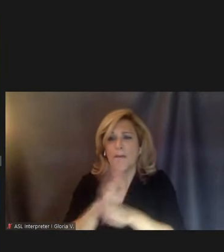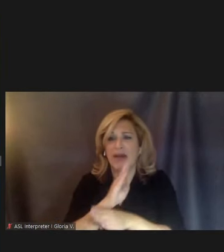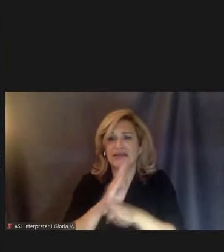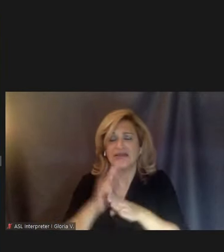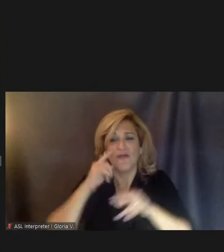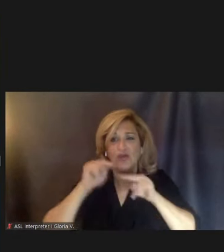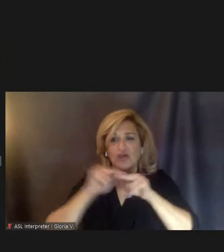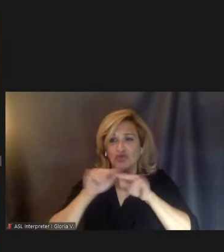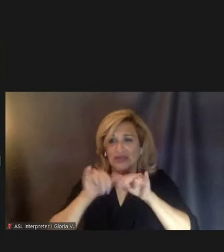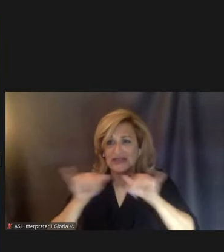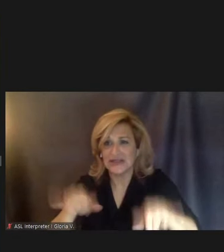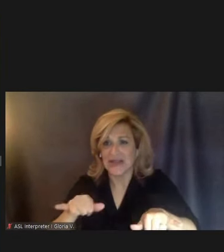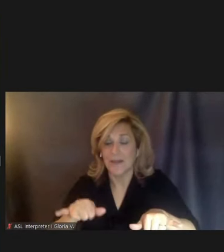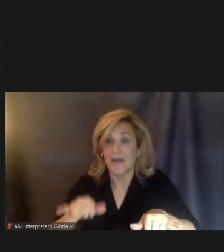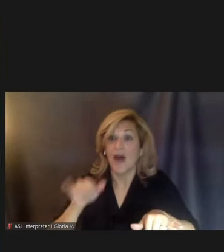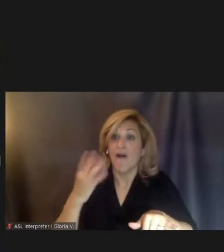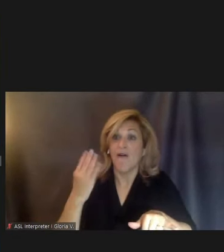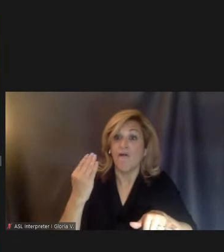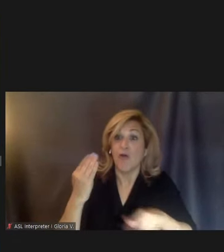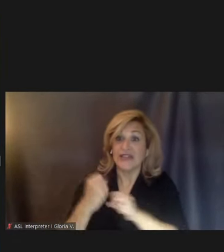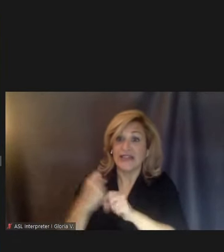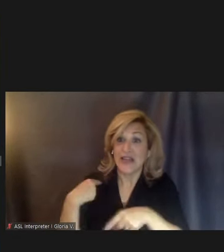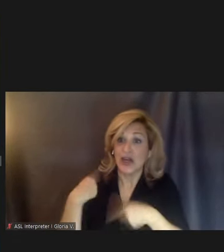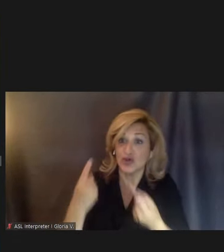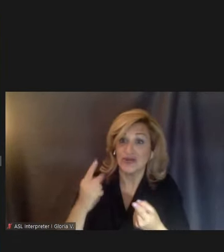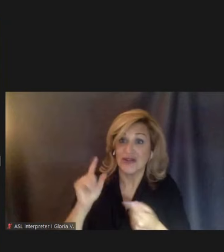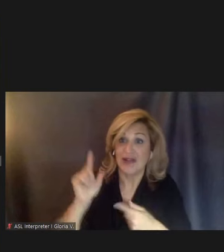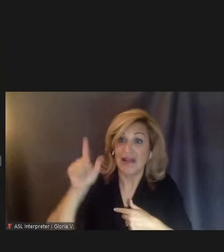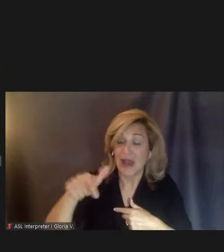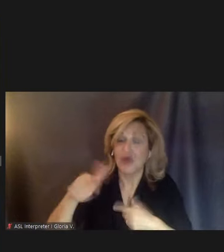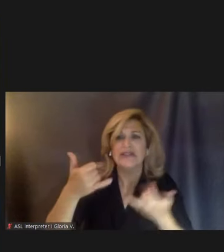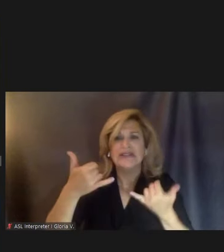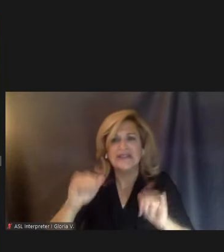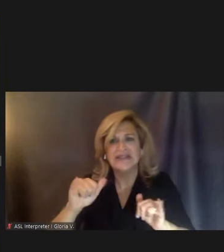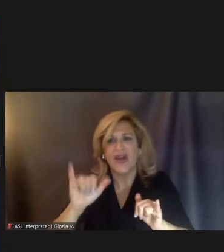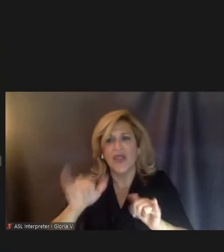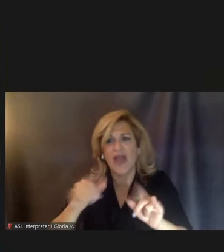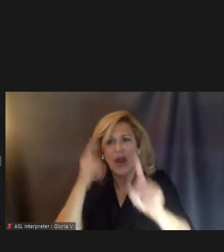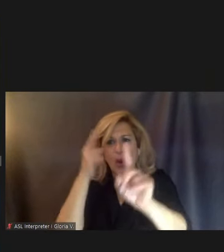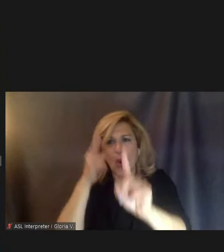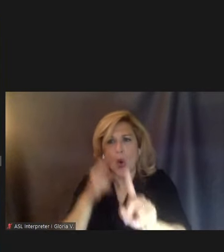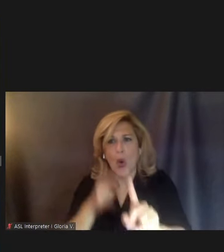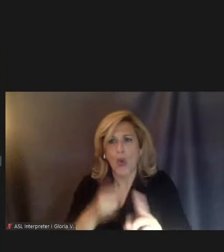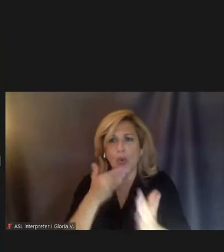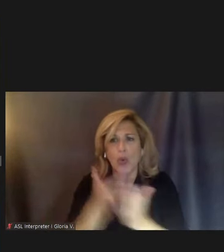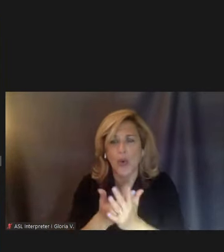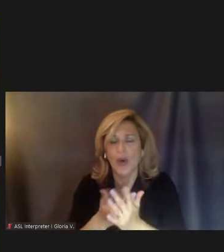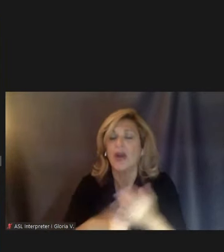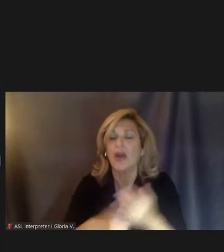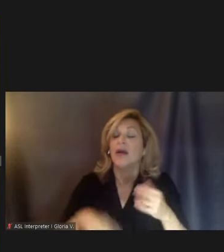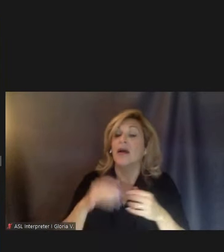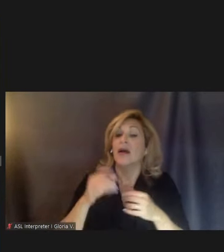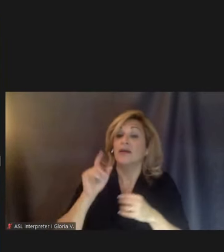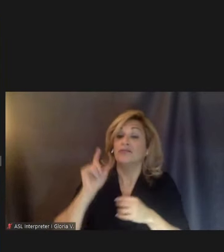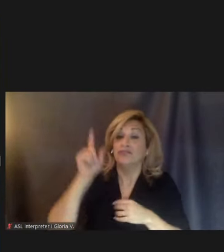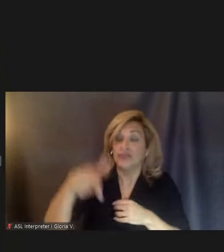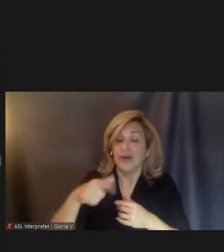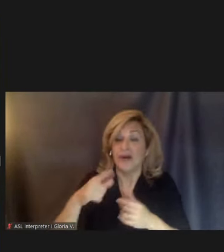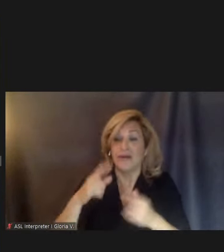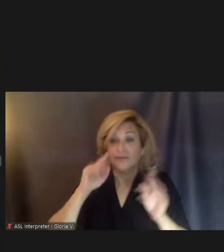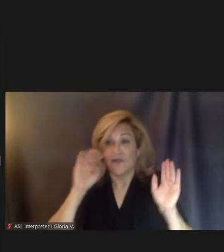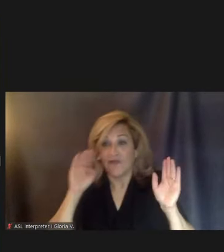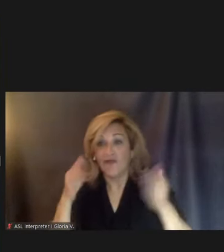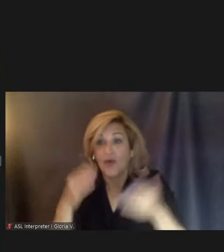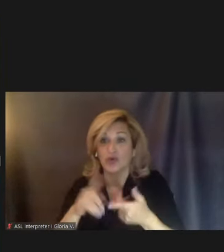those remain highly desirable outcomes. In 2007, they also focused on several issues particular to our Park